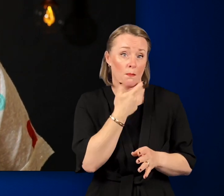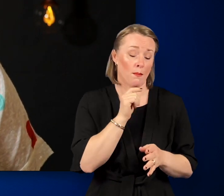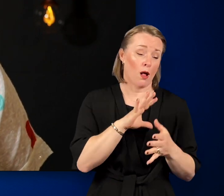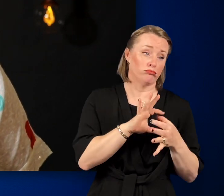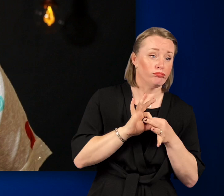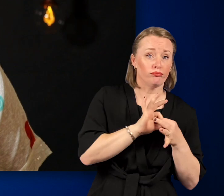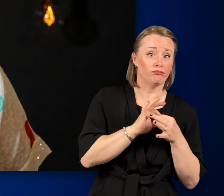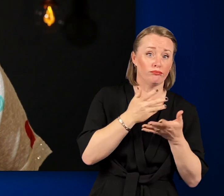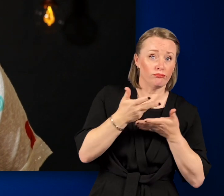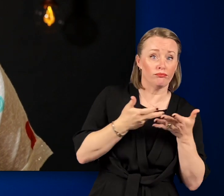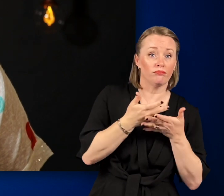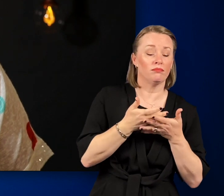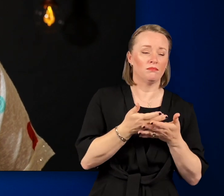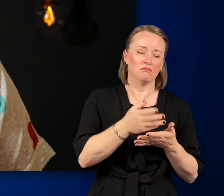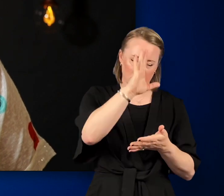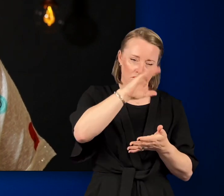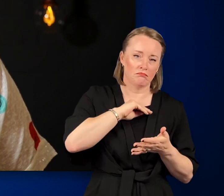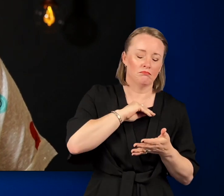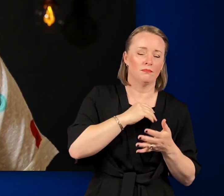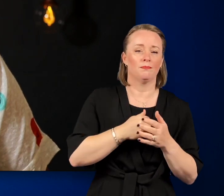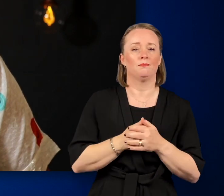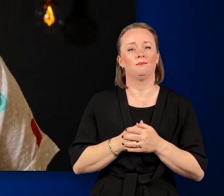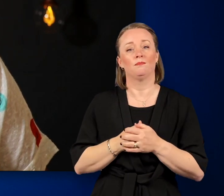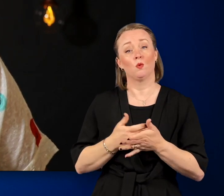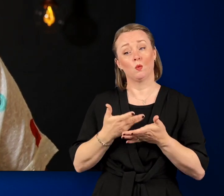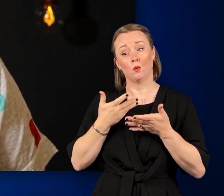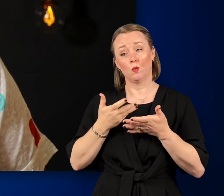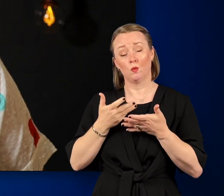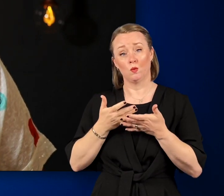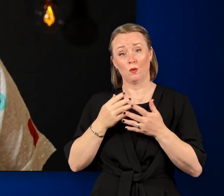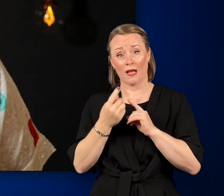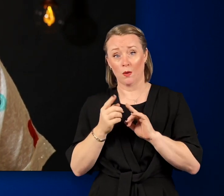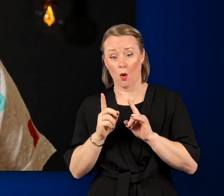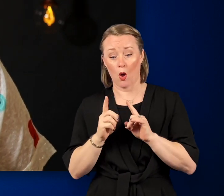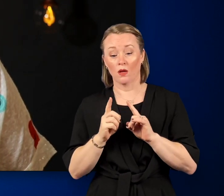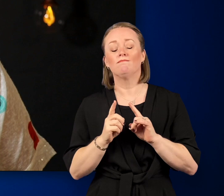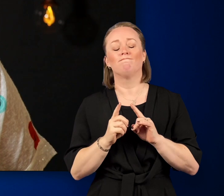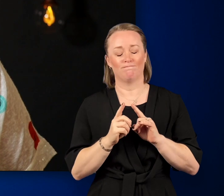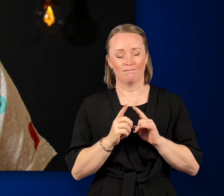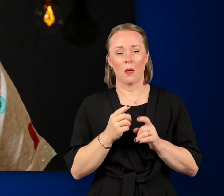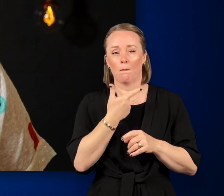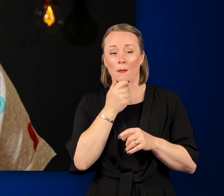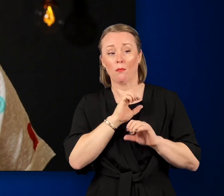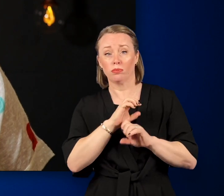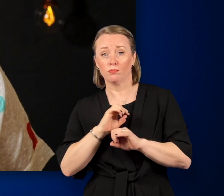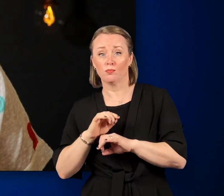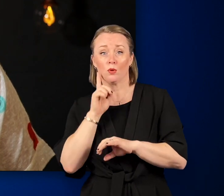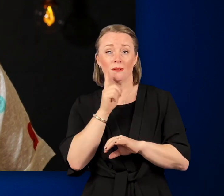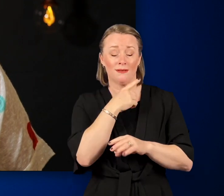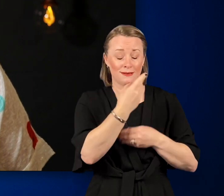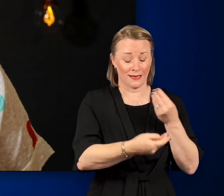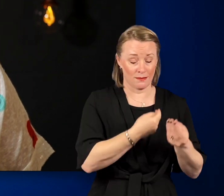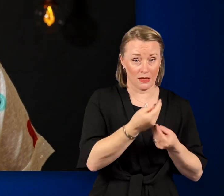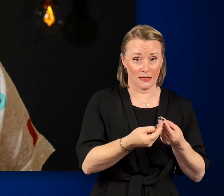Today we are going to be having some testimonies from some more members of our church family. We're going to be hearing from Mark Gibson, who was a missionary in